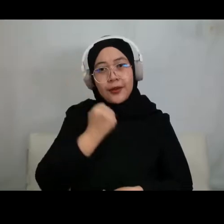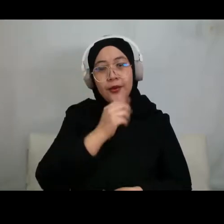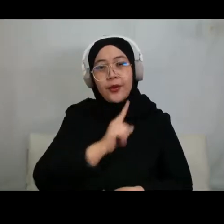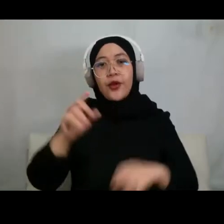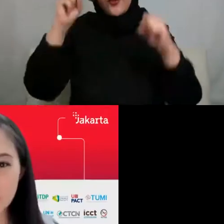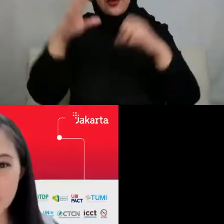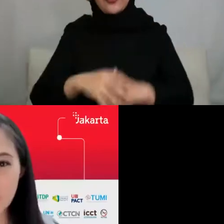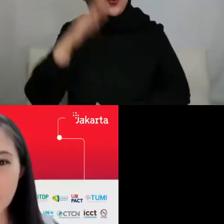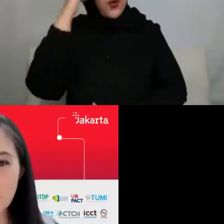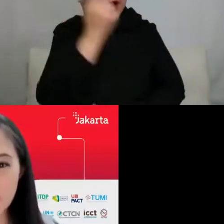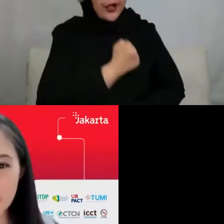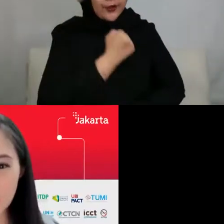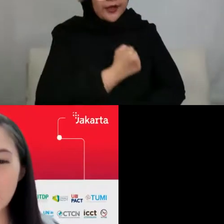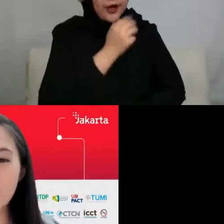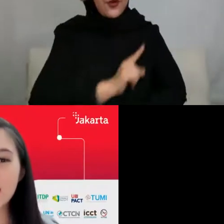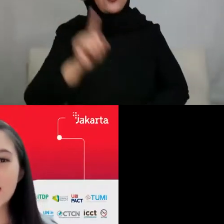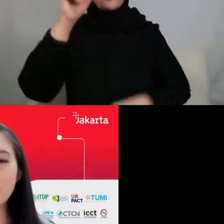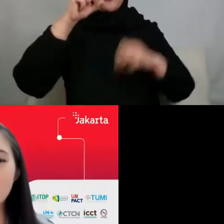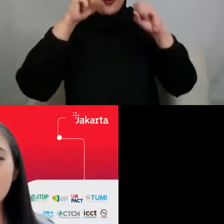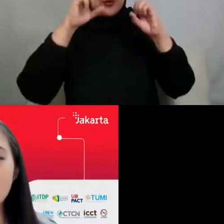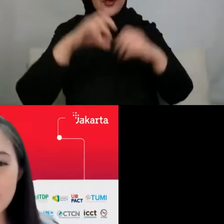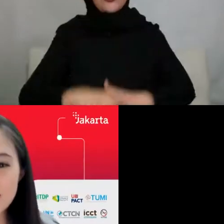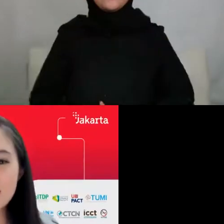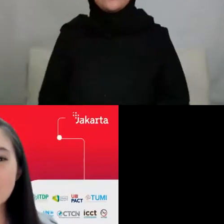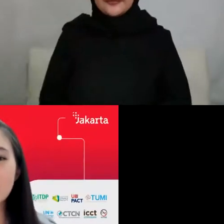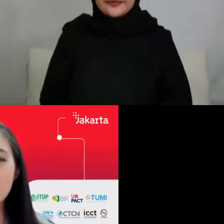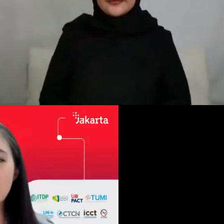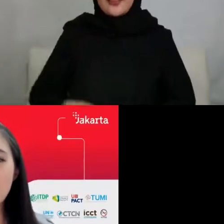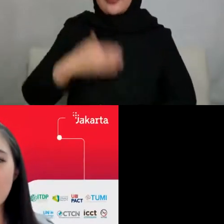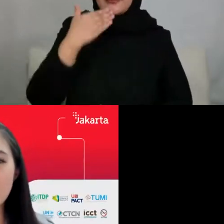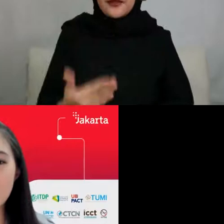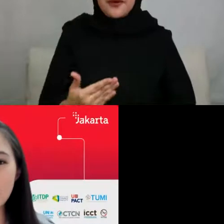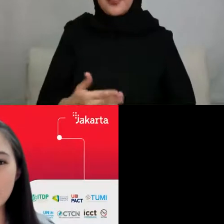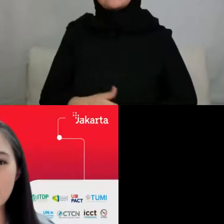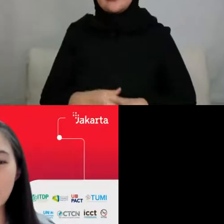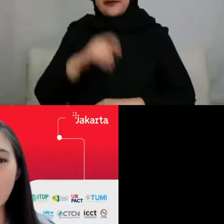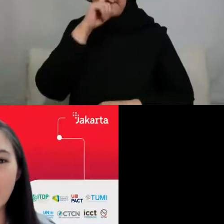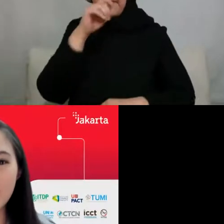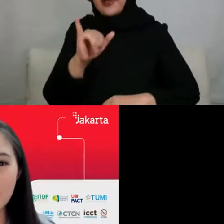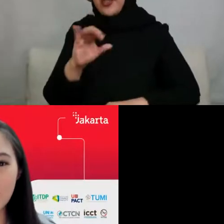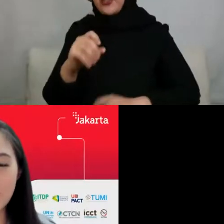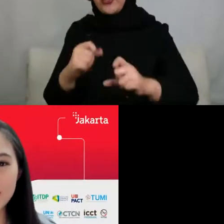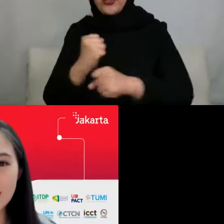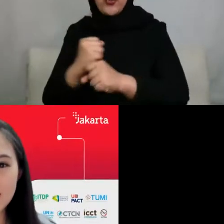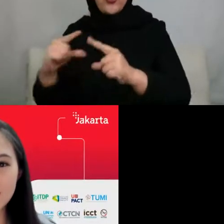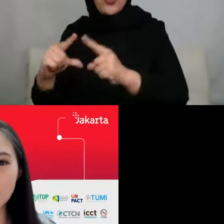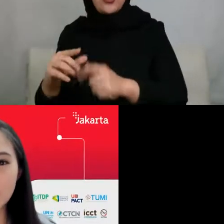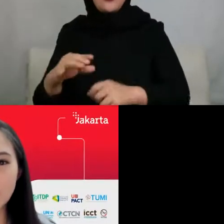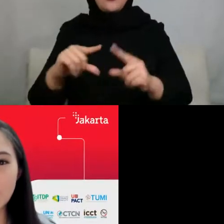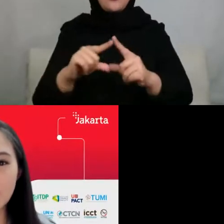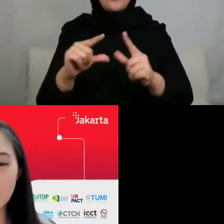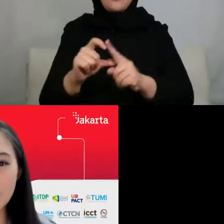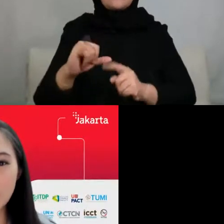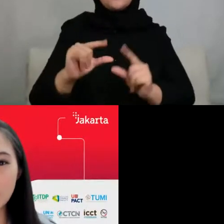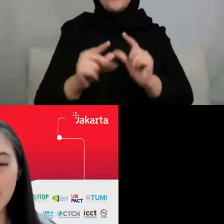Waalaikumsalam warahmatullahi wabarakatuh. Thank you. Terima kasih, Mr. Yoga Adiwinarto, for the welcoming remarks. And yes, we do